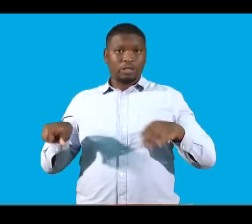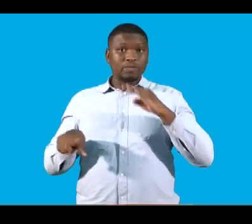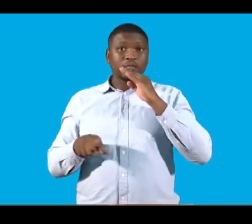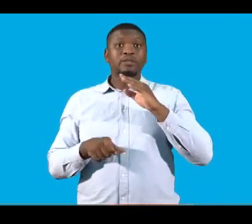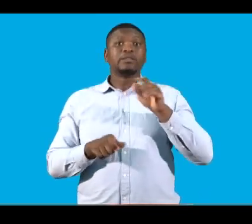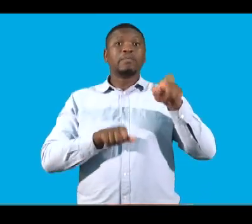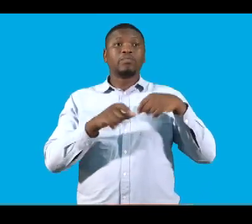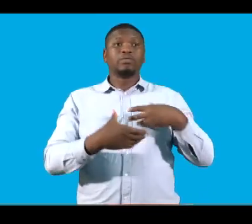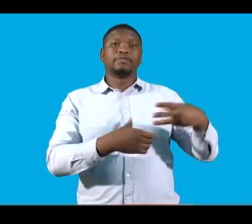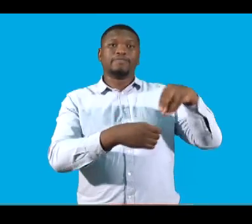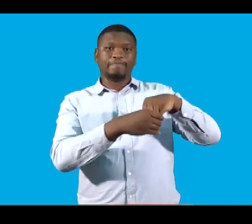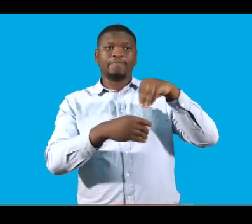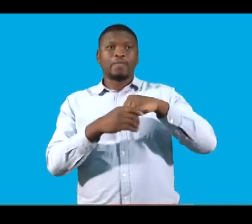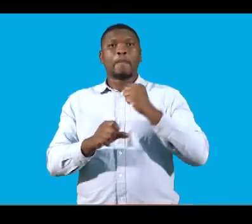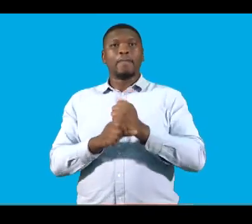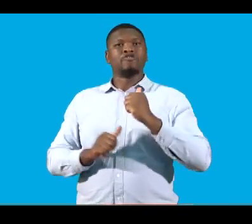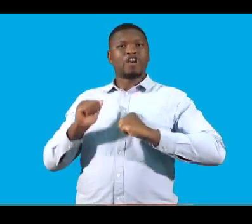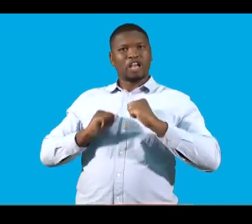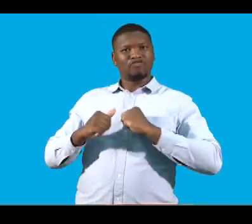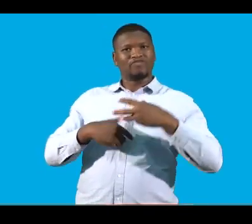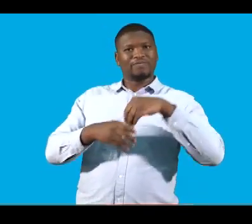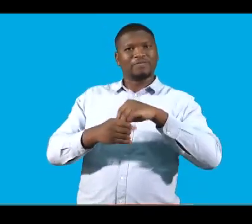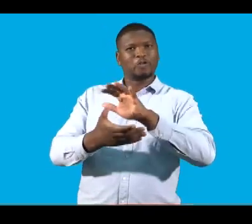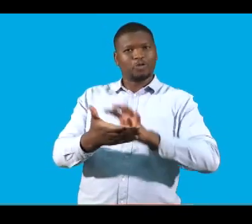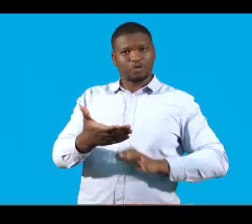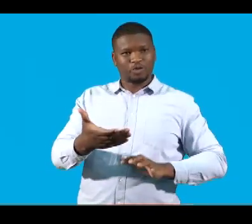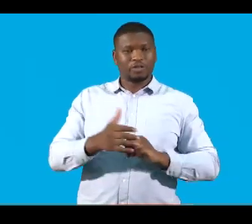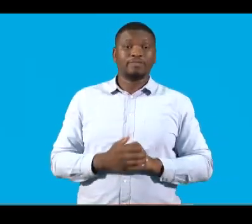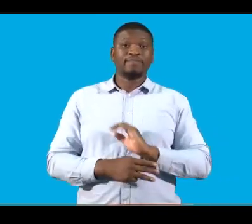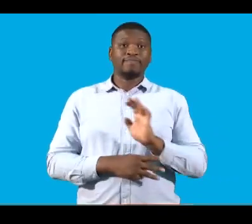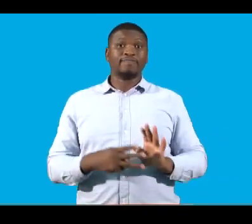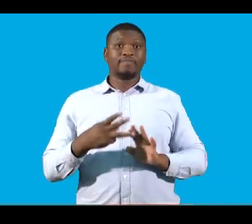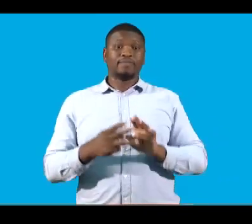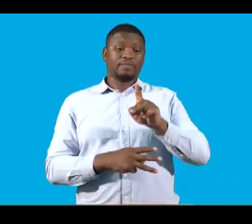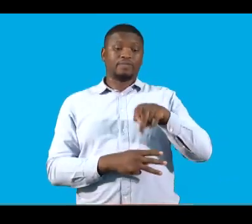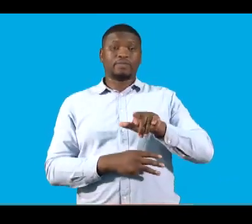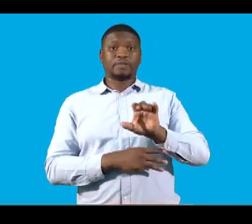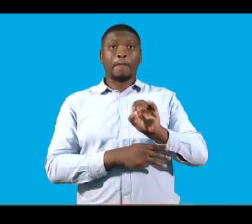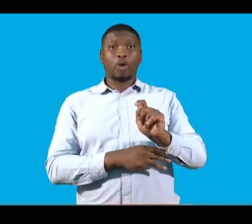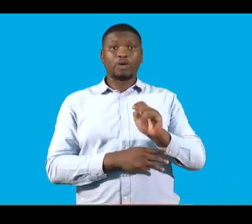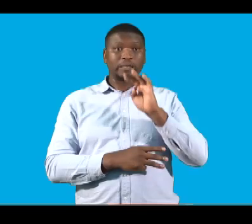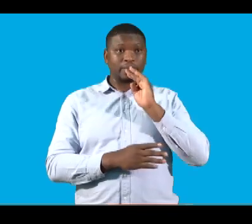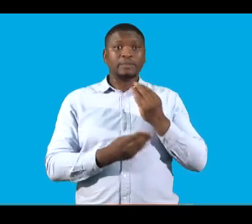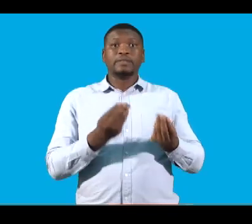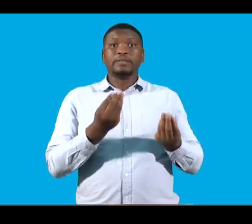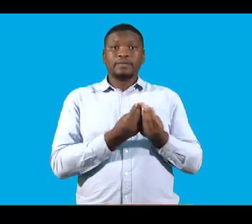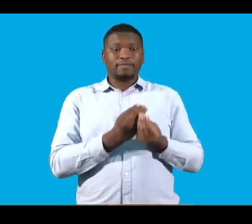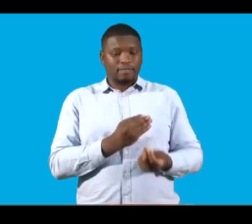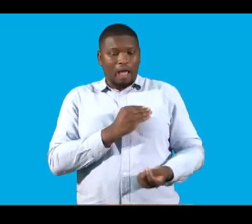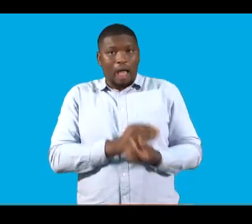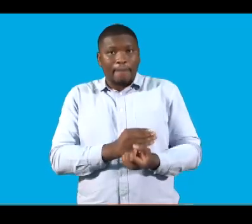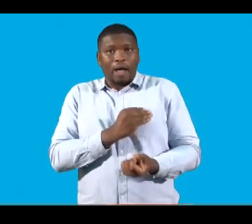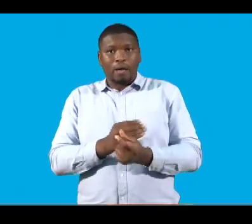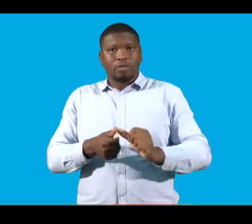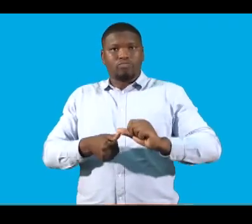the individuals that create the action within the story. Plot. The sequence of events that make